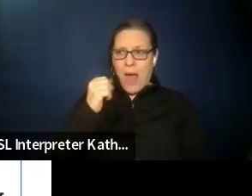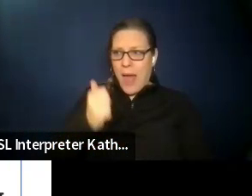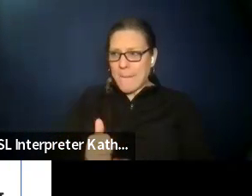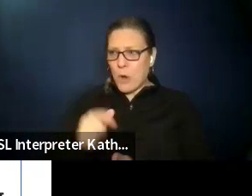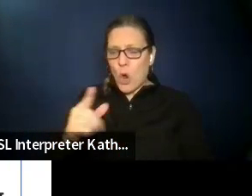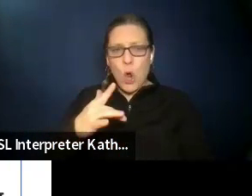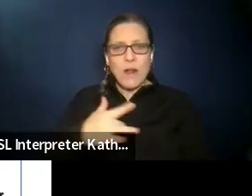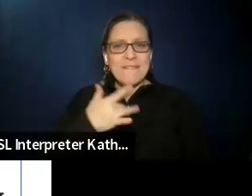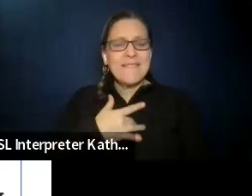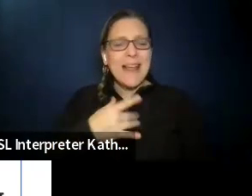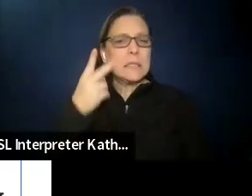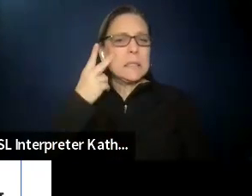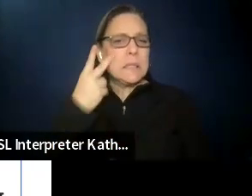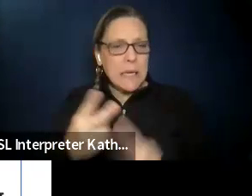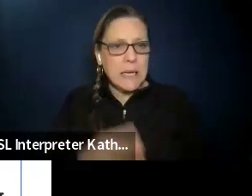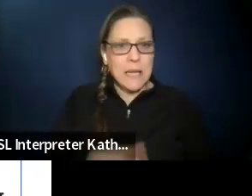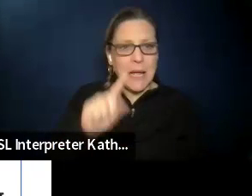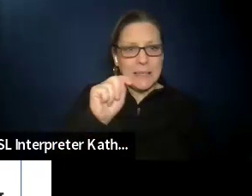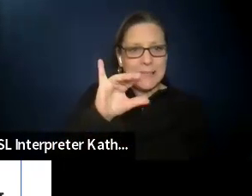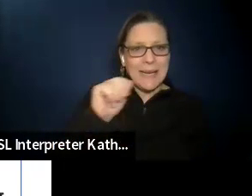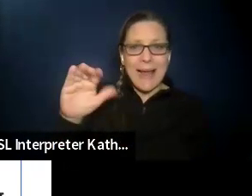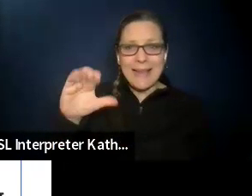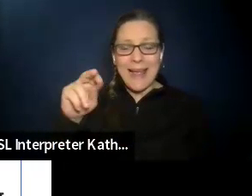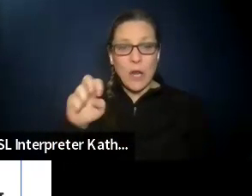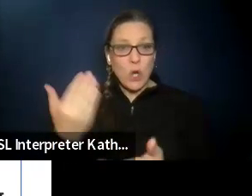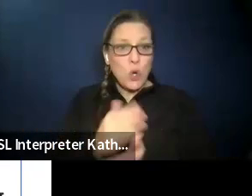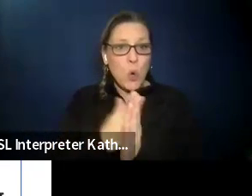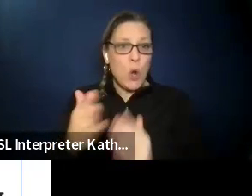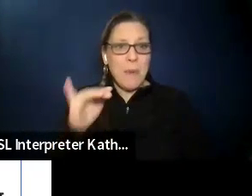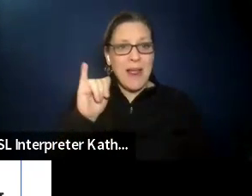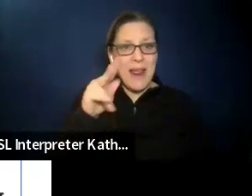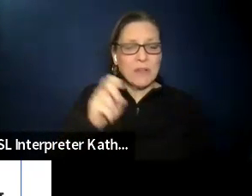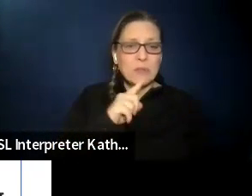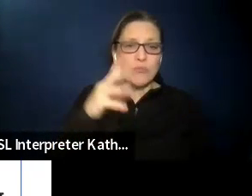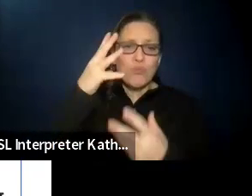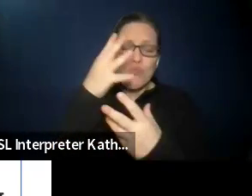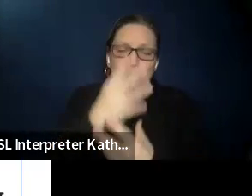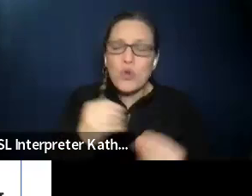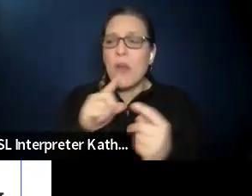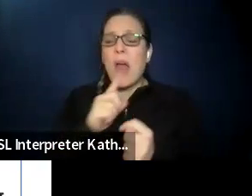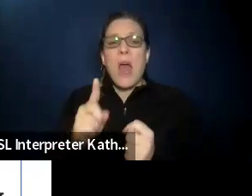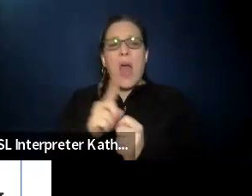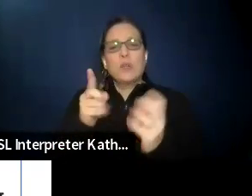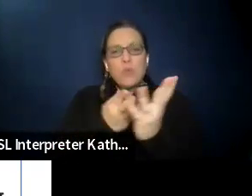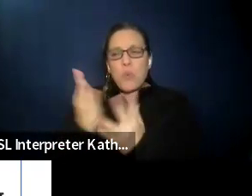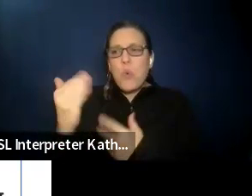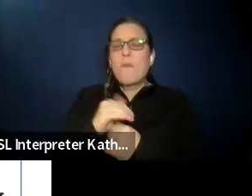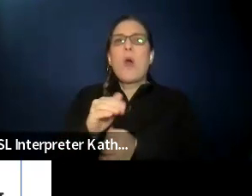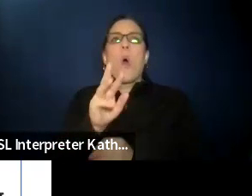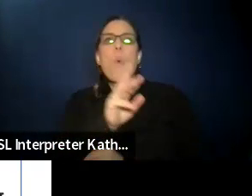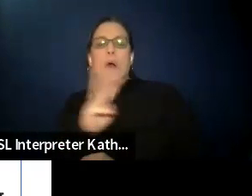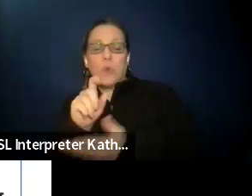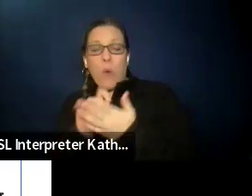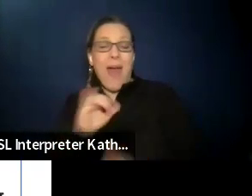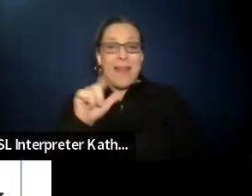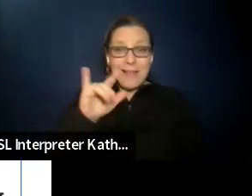feel seen? Tina Kane's newest novel, in verse, is beautiful, and her weaving in classic Western writers and literature, as